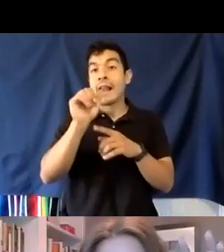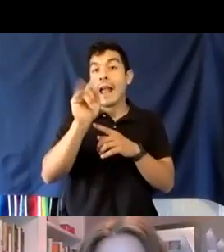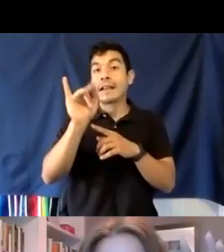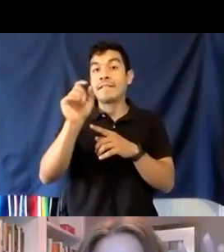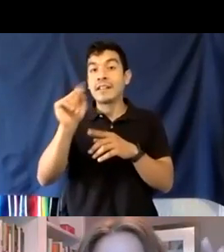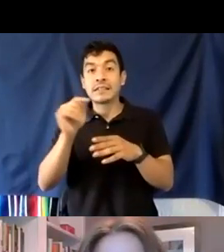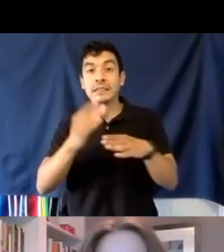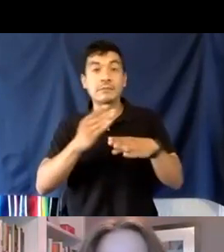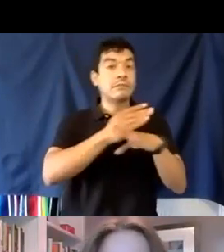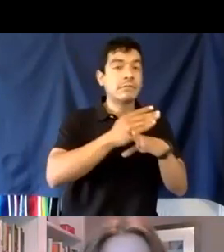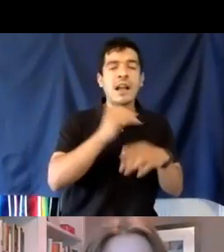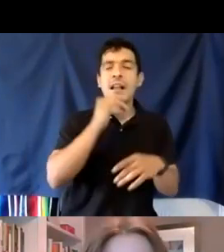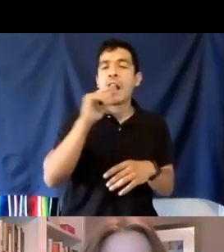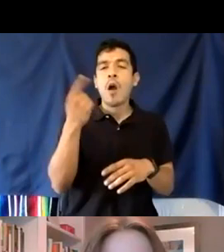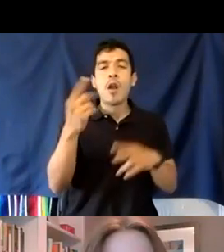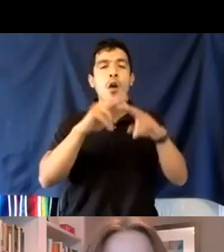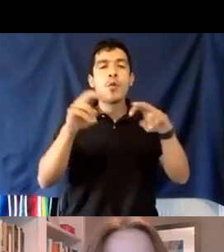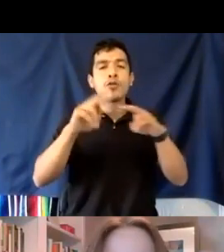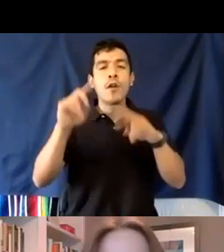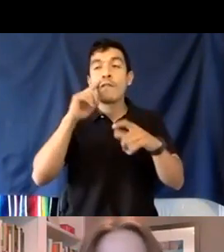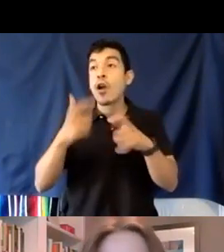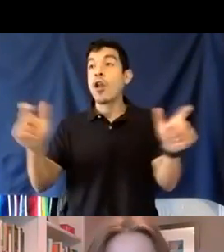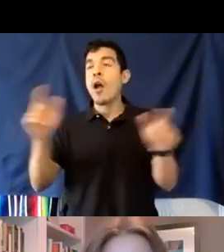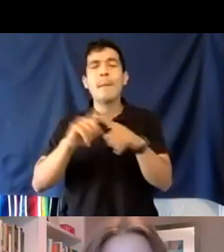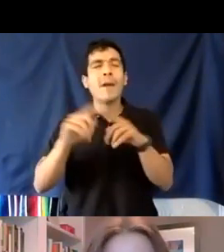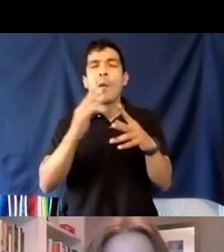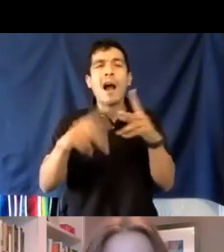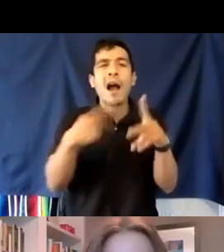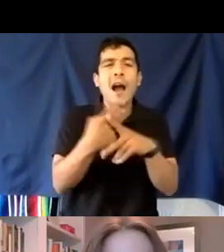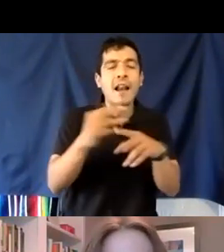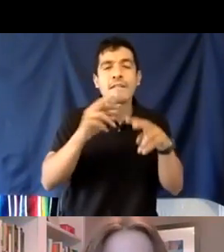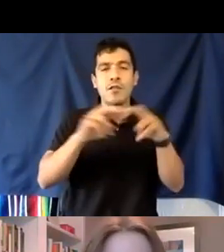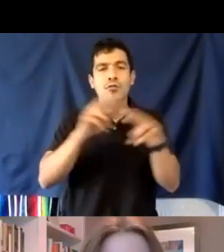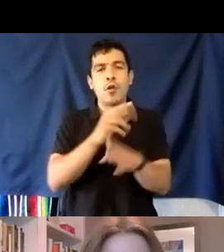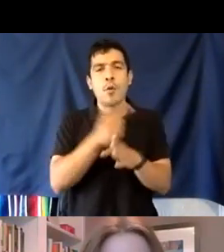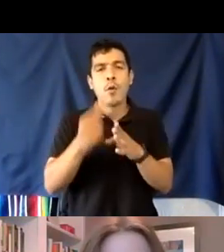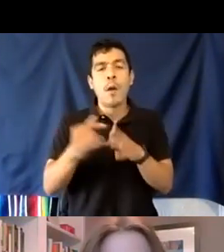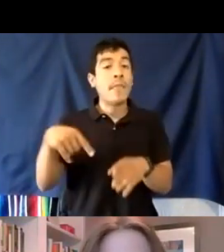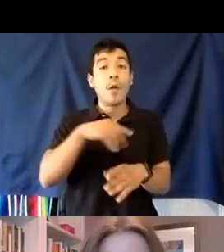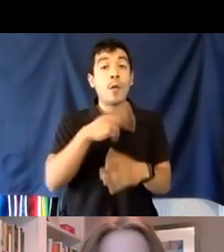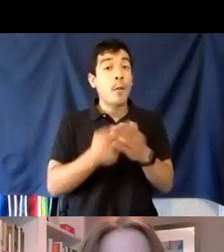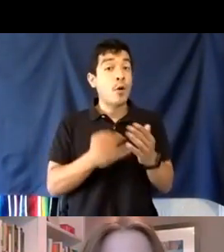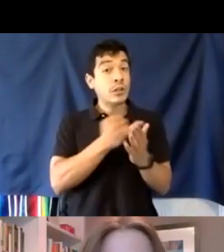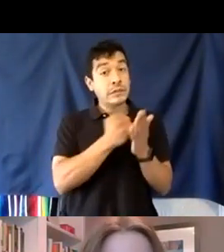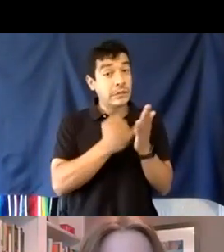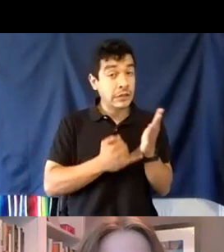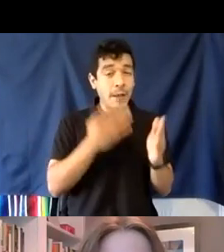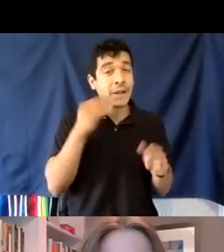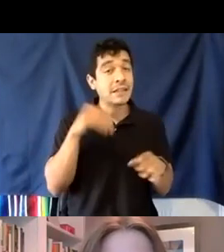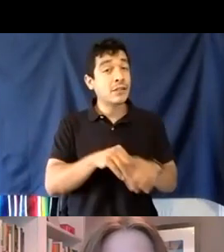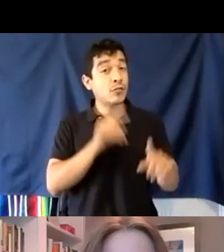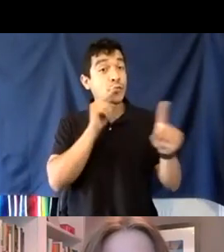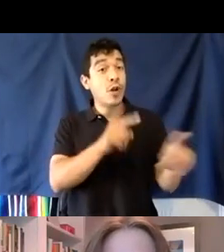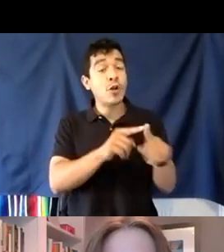just research writ large, but what are the kinds of research programs that we have both designed because they were in response to